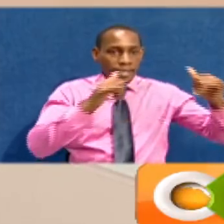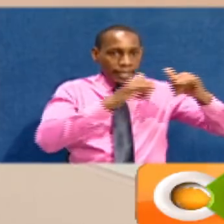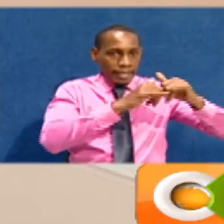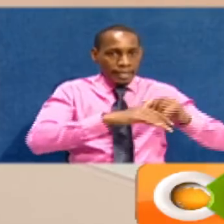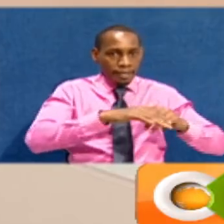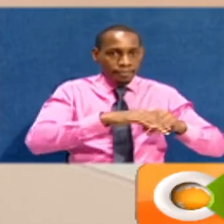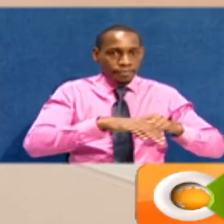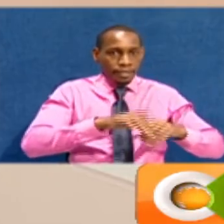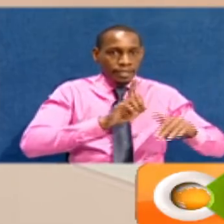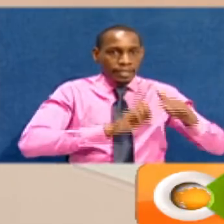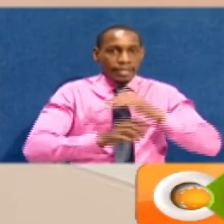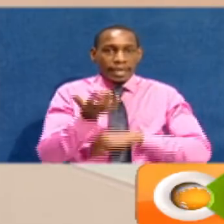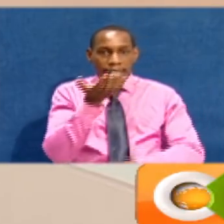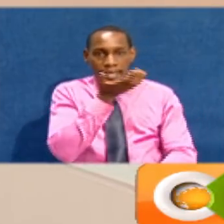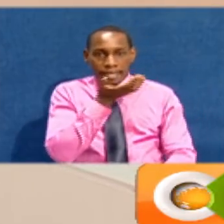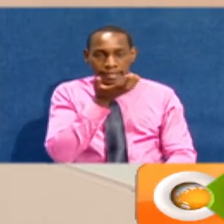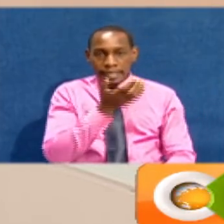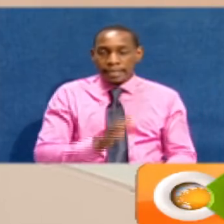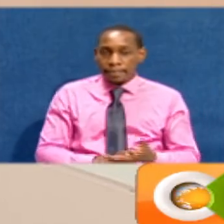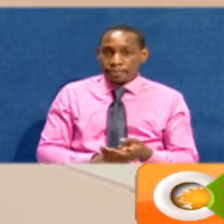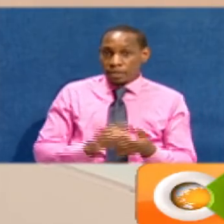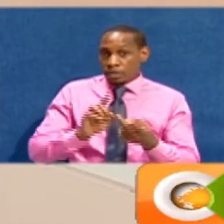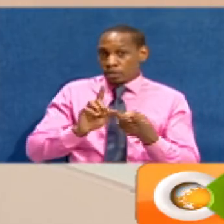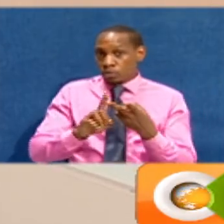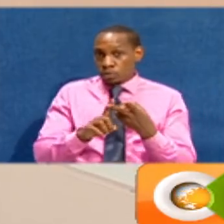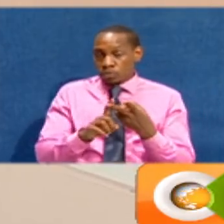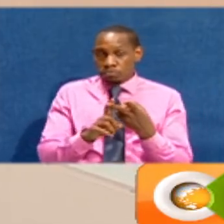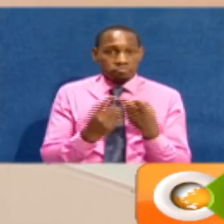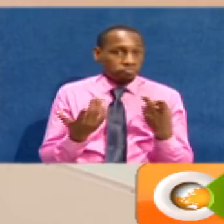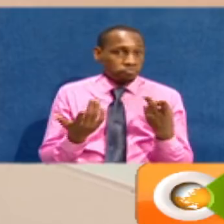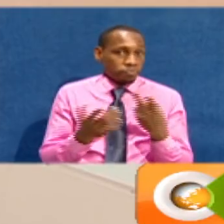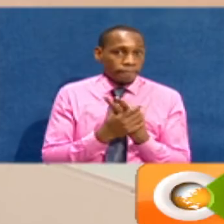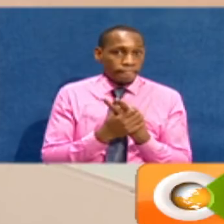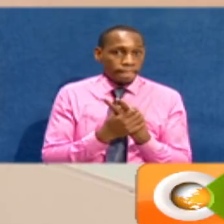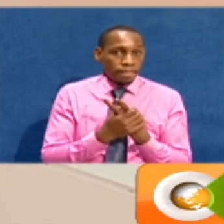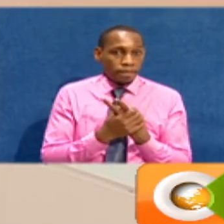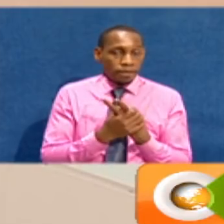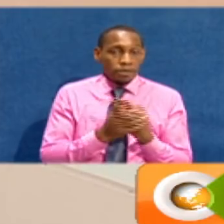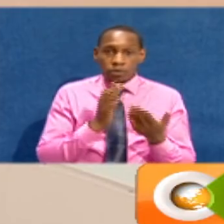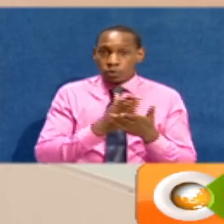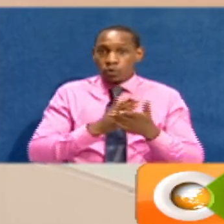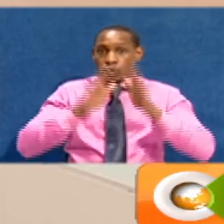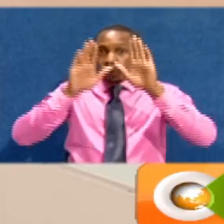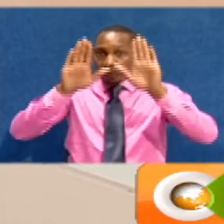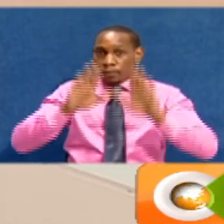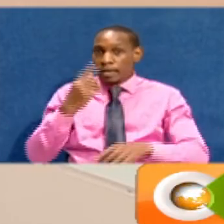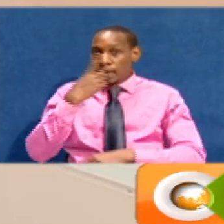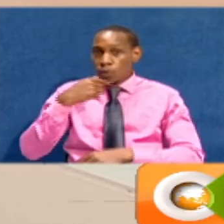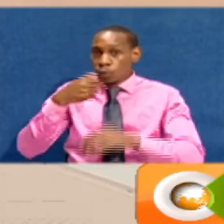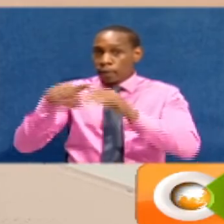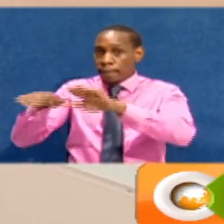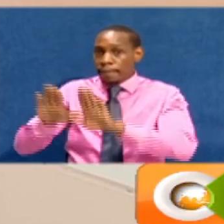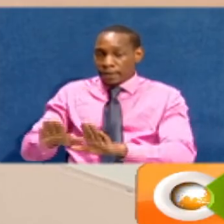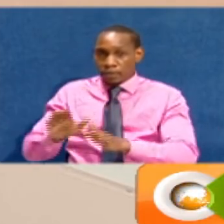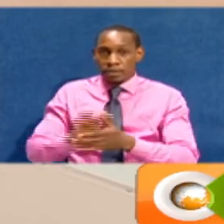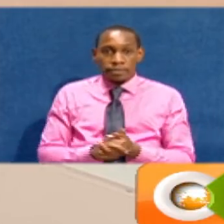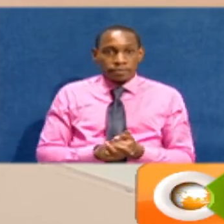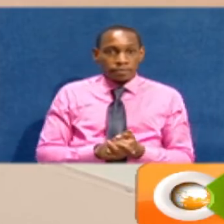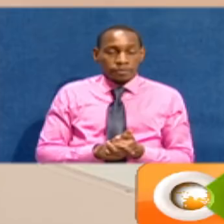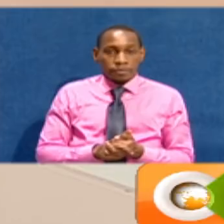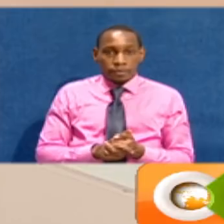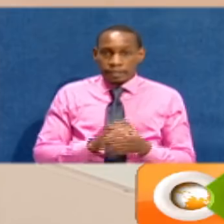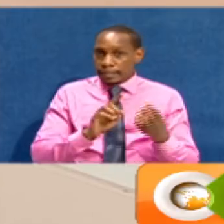in a stadium. Yeah, in a stadium. Or does it matter whose burial?